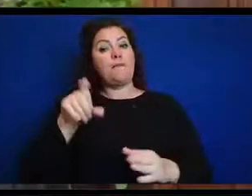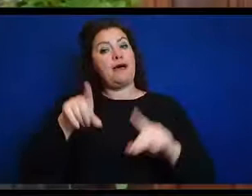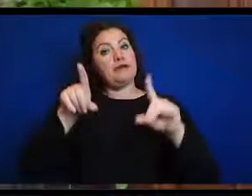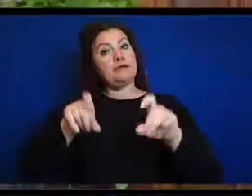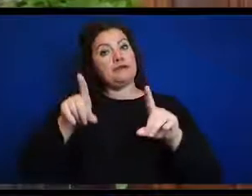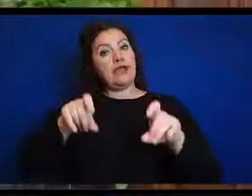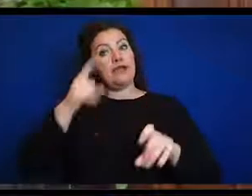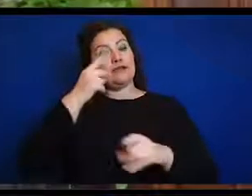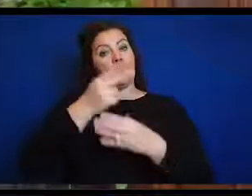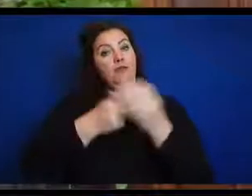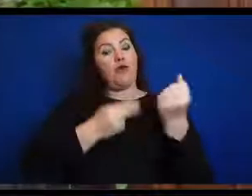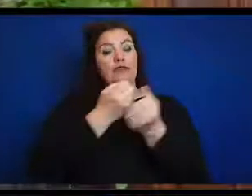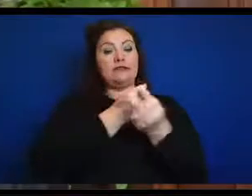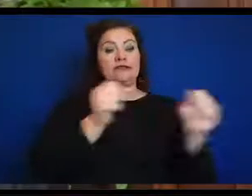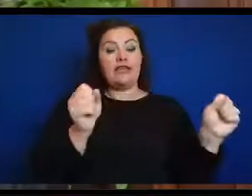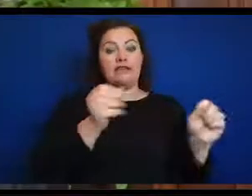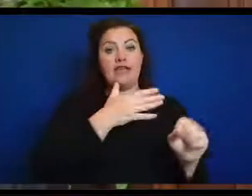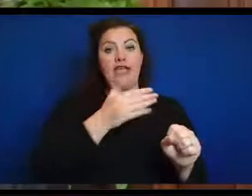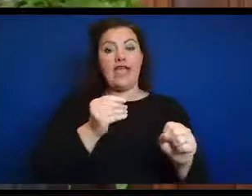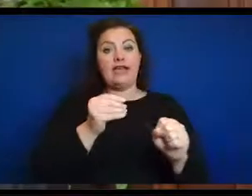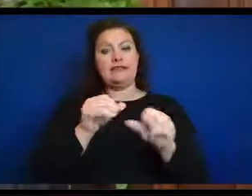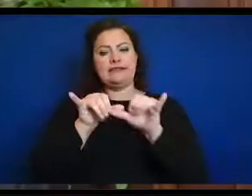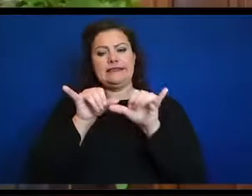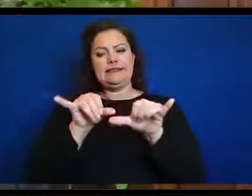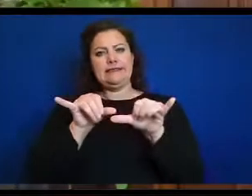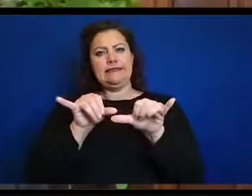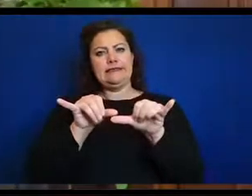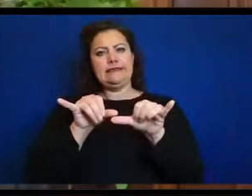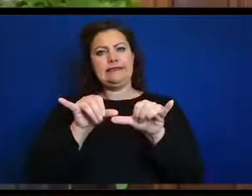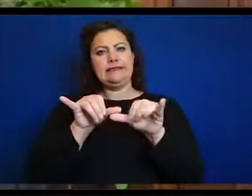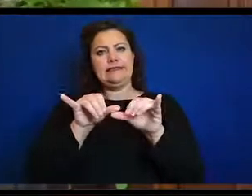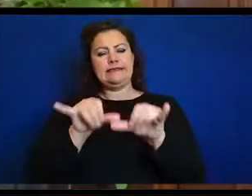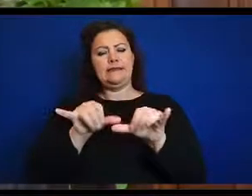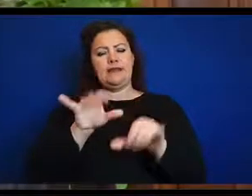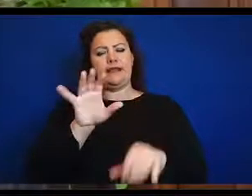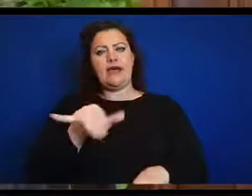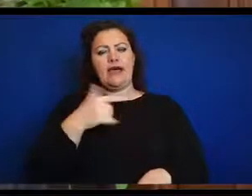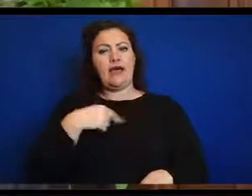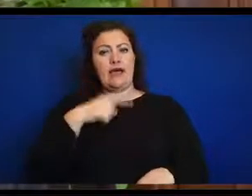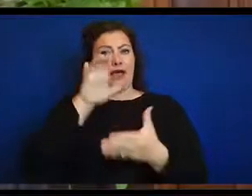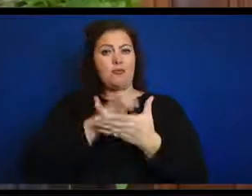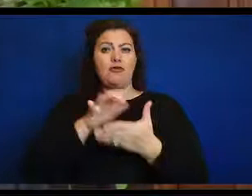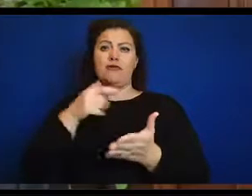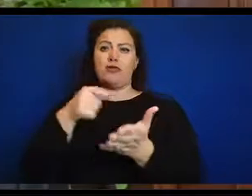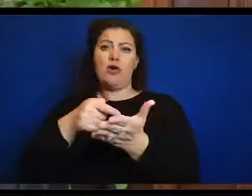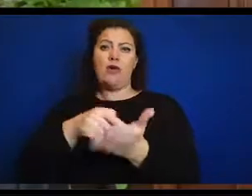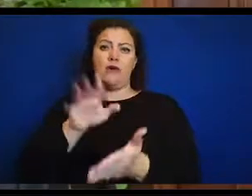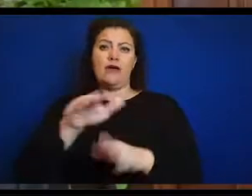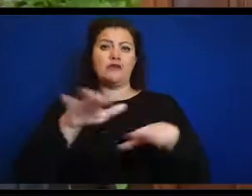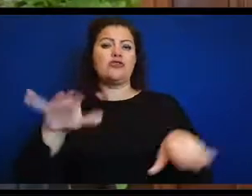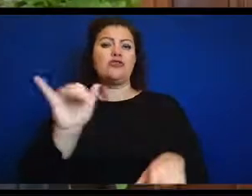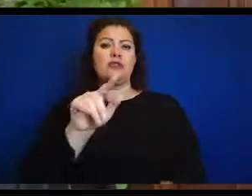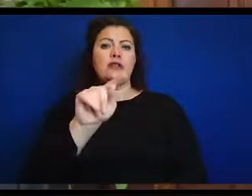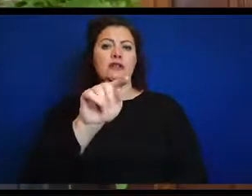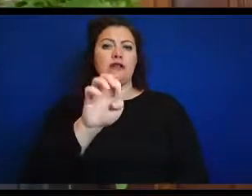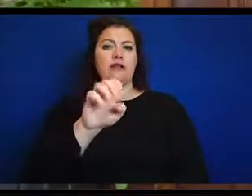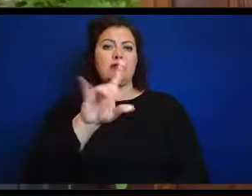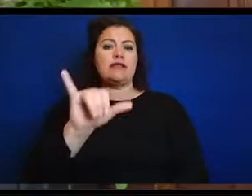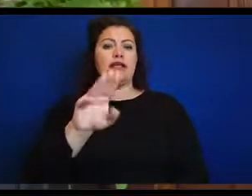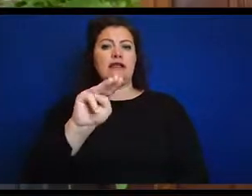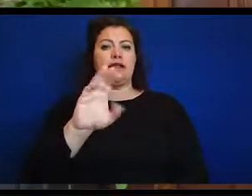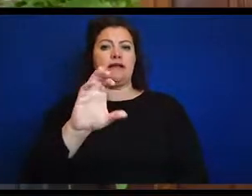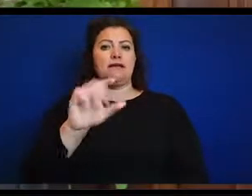both safety and stability. I believe we owe this to children like Teddy McGee,